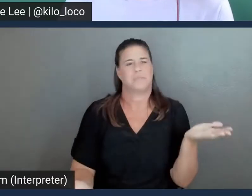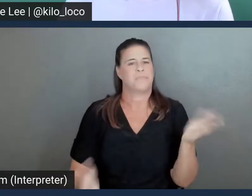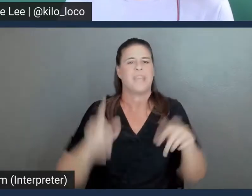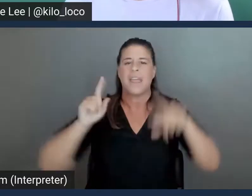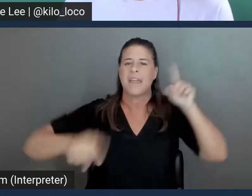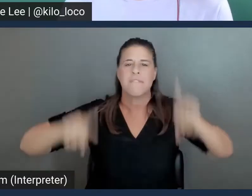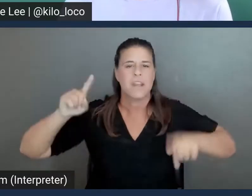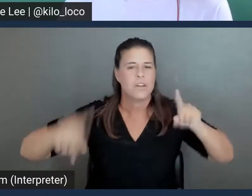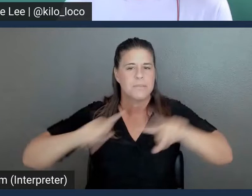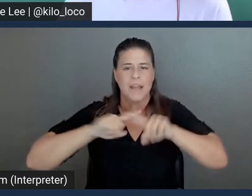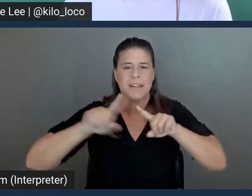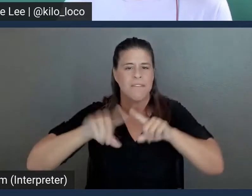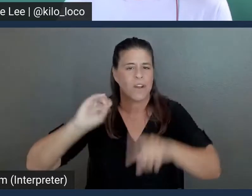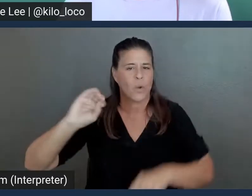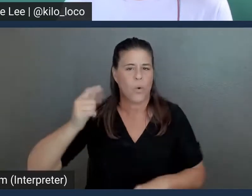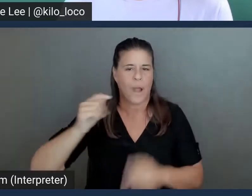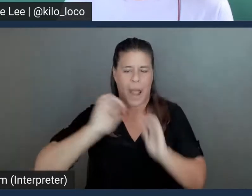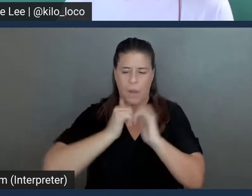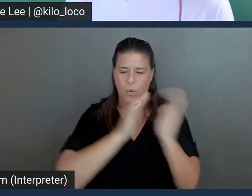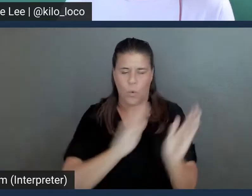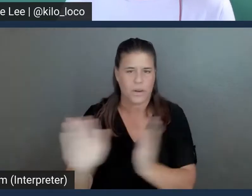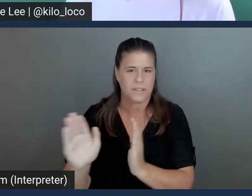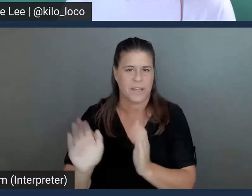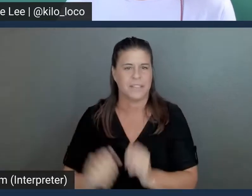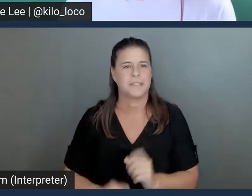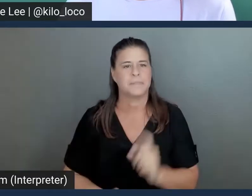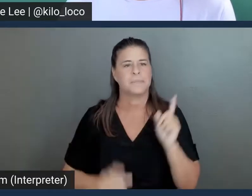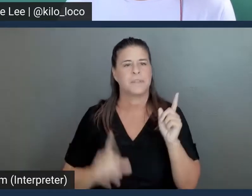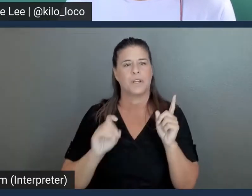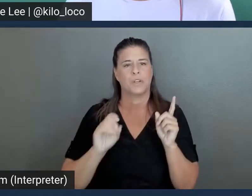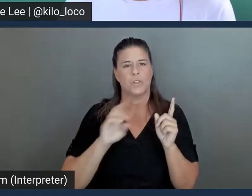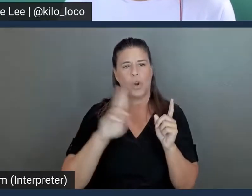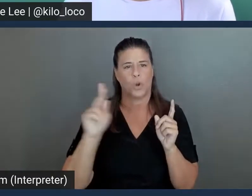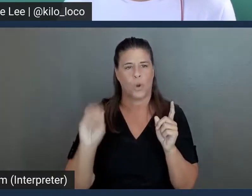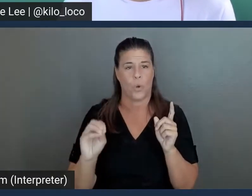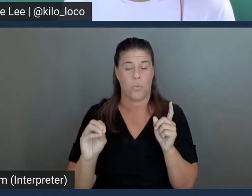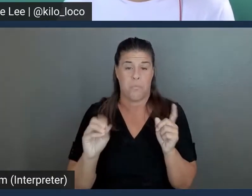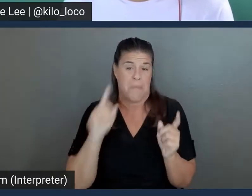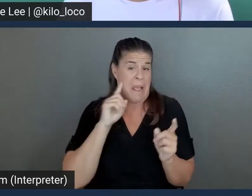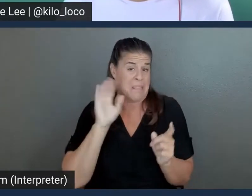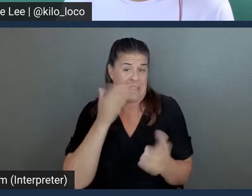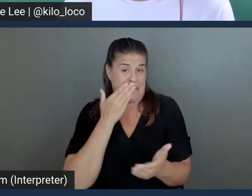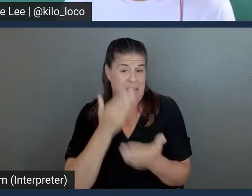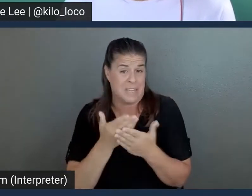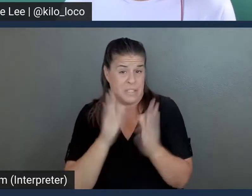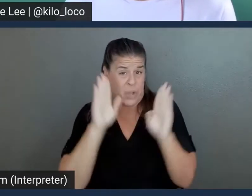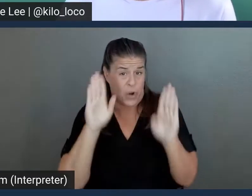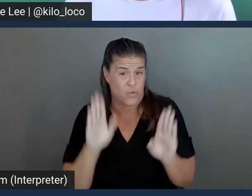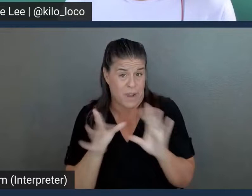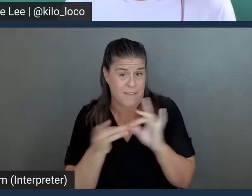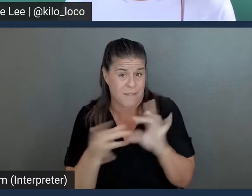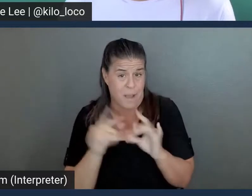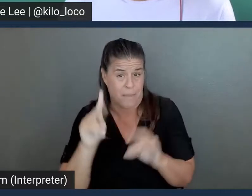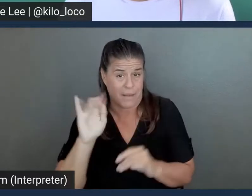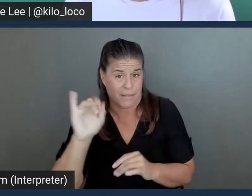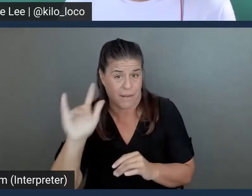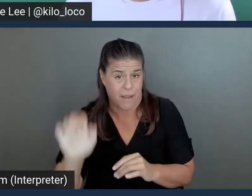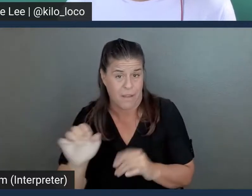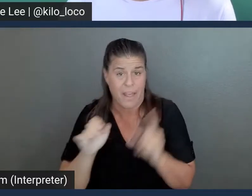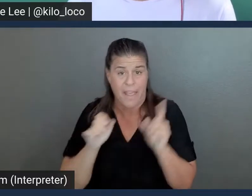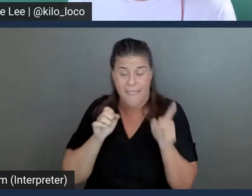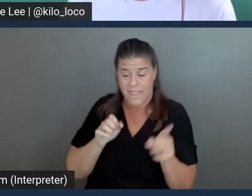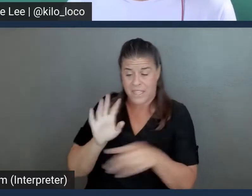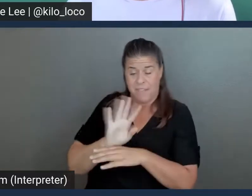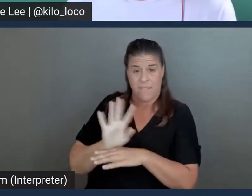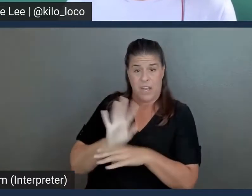by organization. And it's like in this, I think that's a great comment, Kyle. This video, right? And we